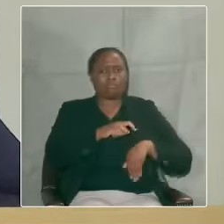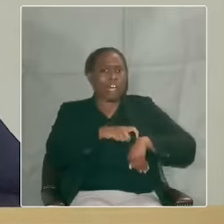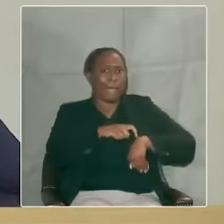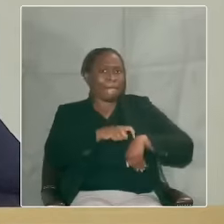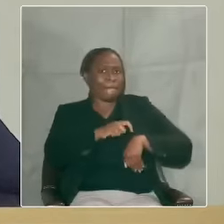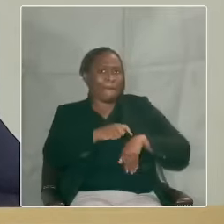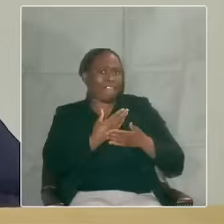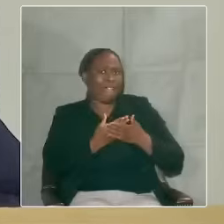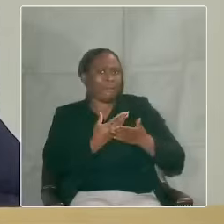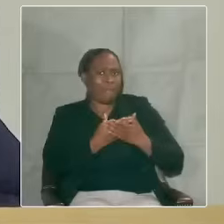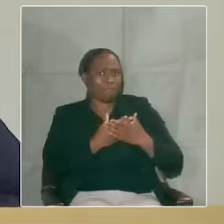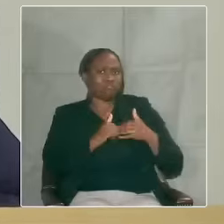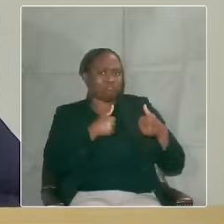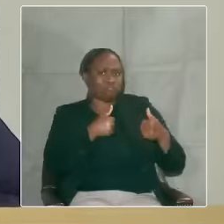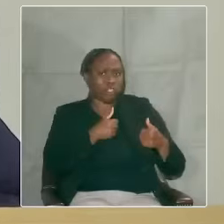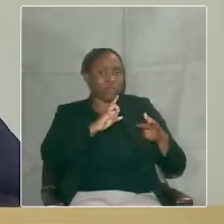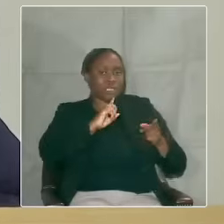discussion.